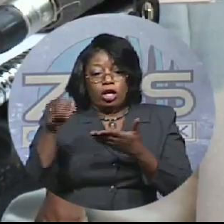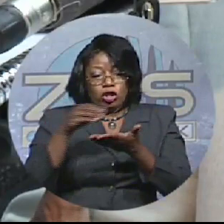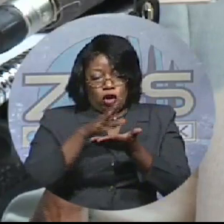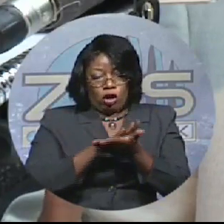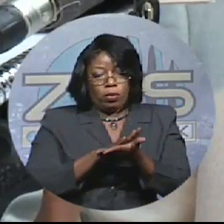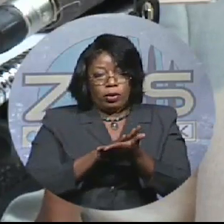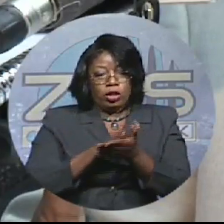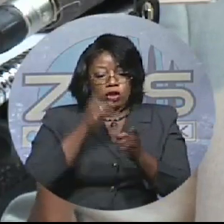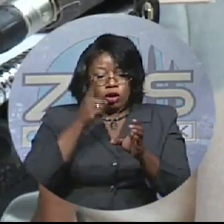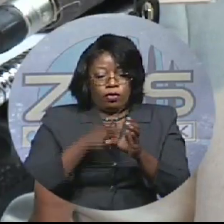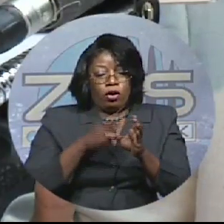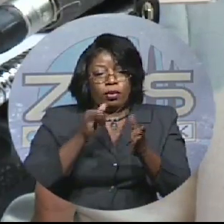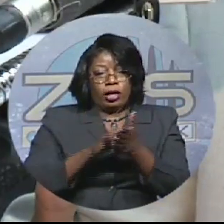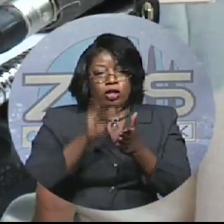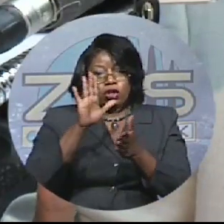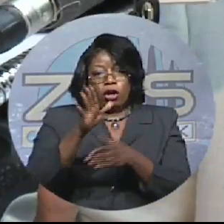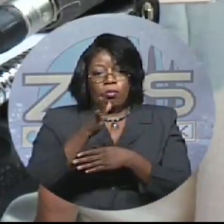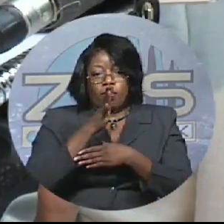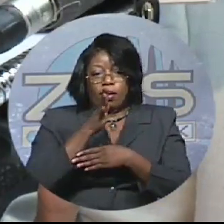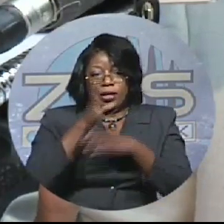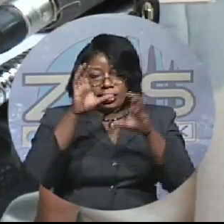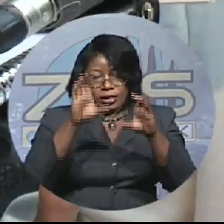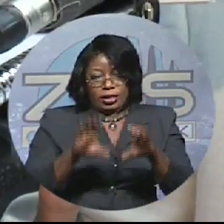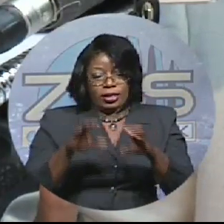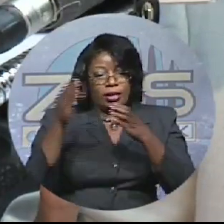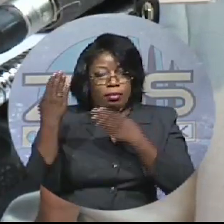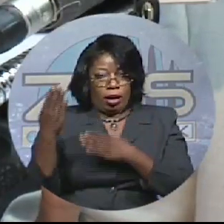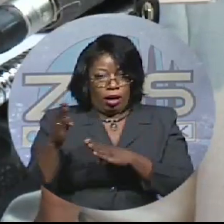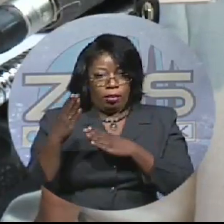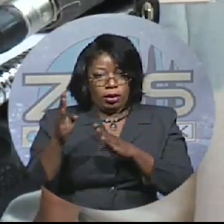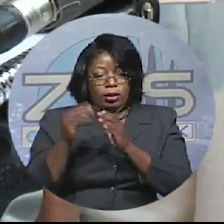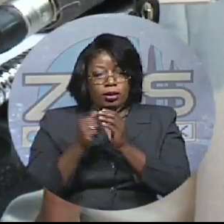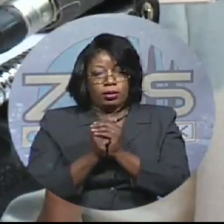indeed a citizen of the Bahamas. Okay?